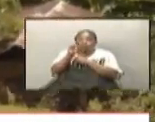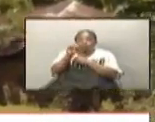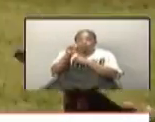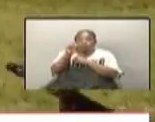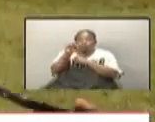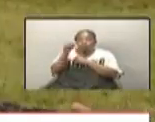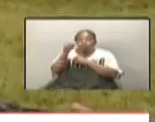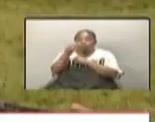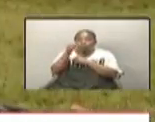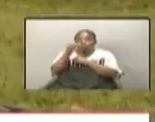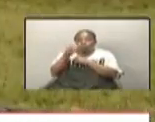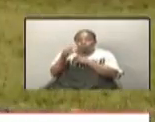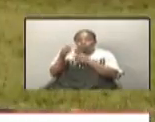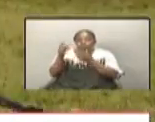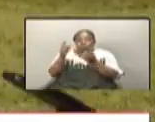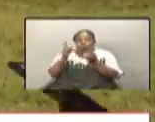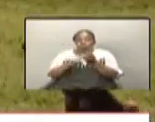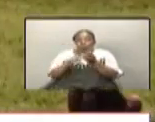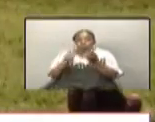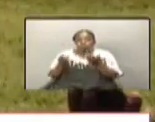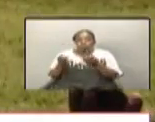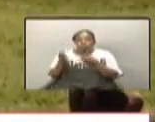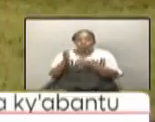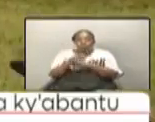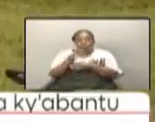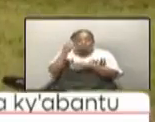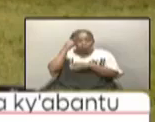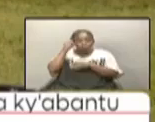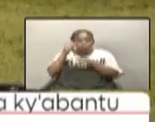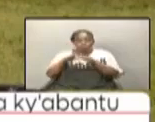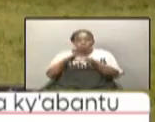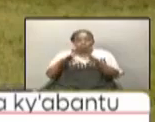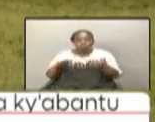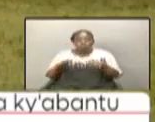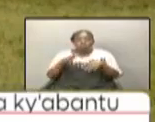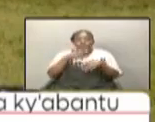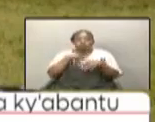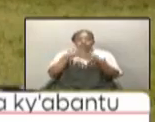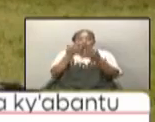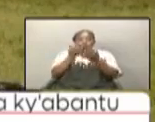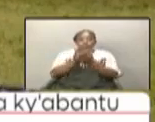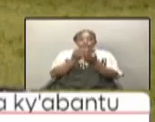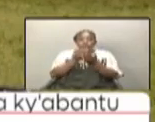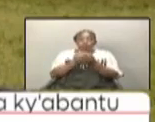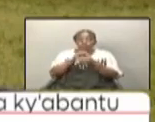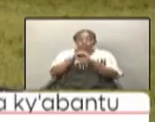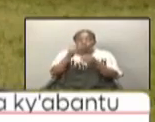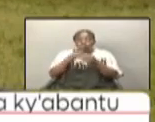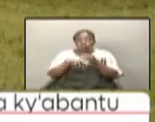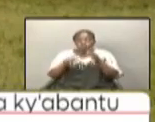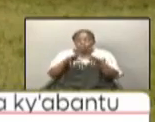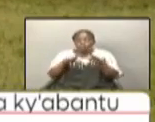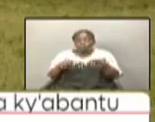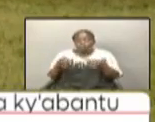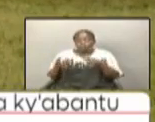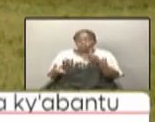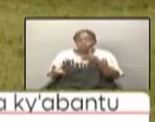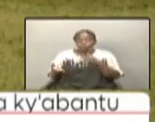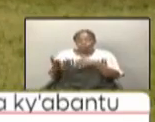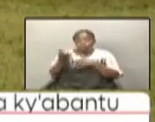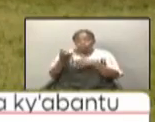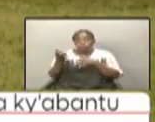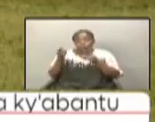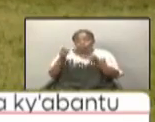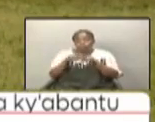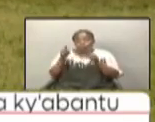kupifuna. Honorable Nabakova, who is the minister responsible for land, we want to request her to ensure that that land is surveyed so that the people in